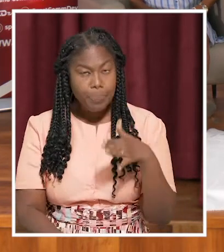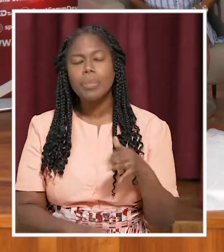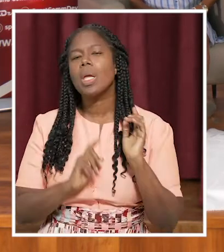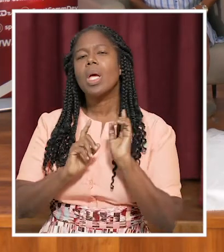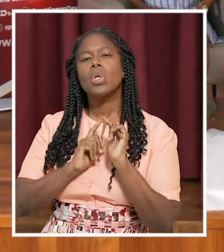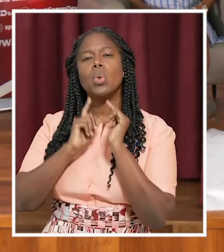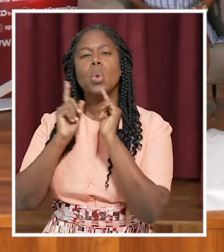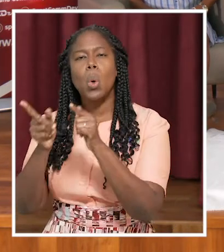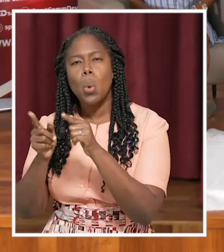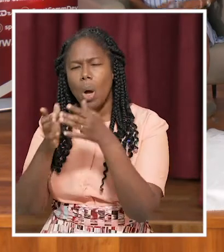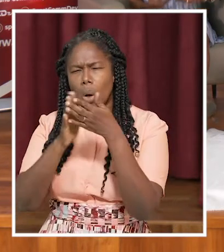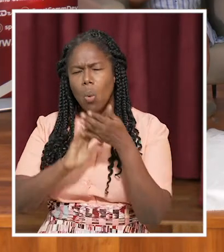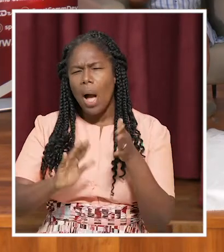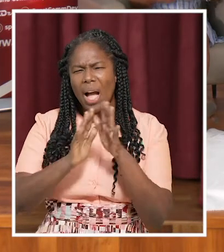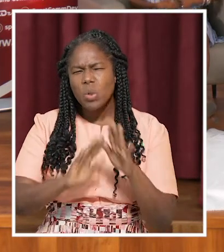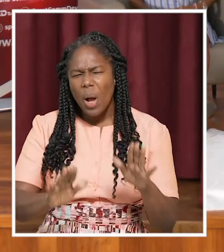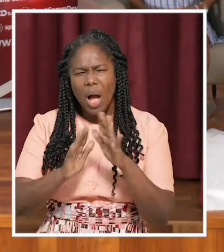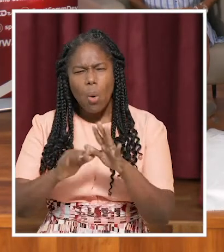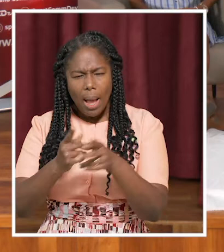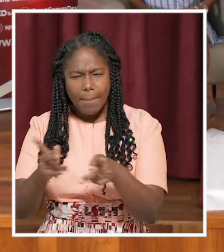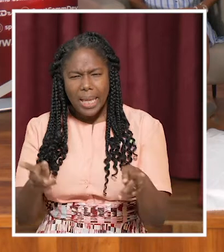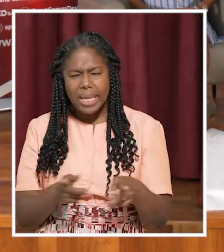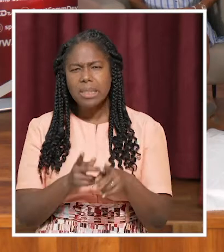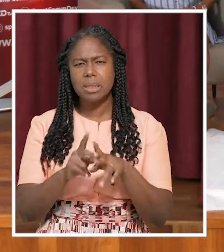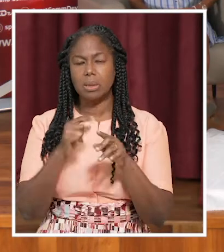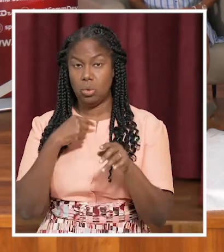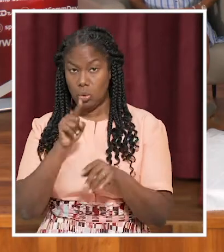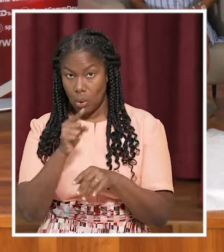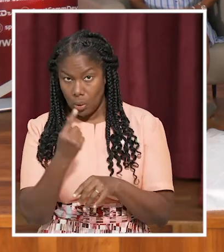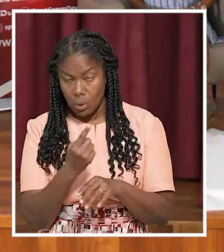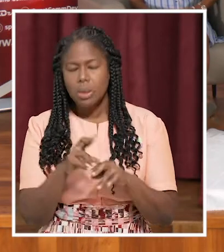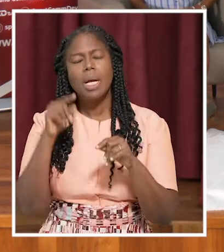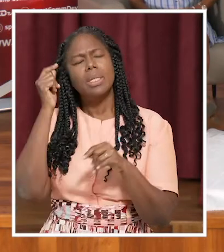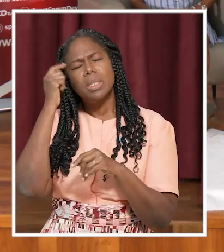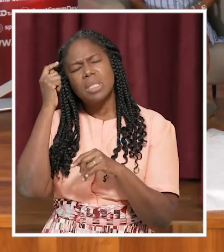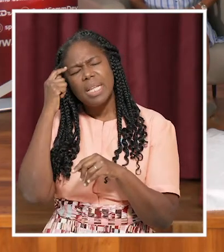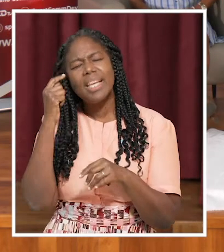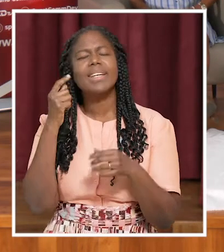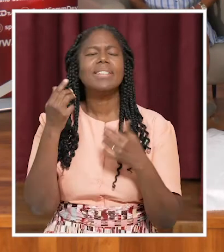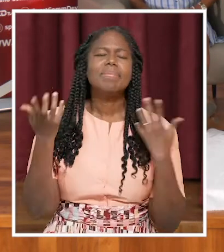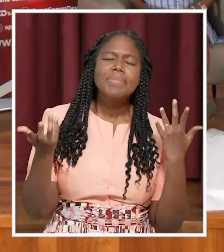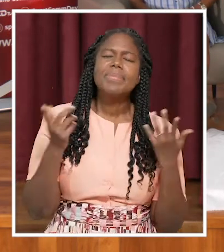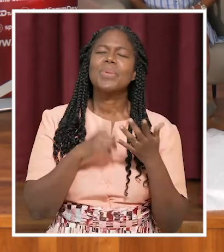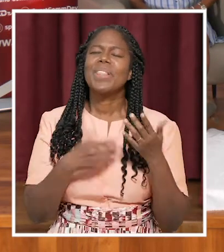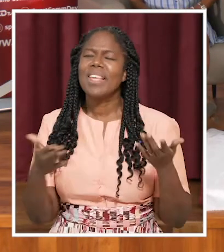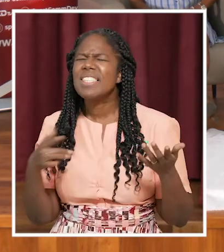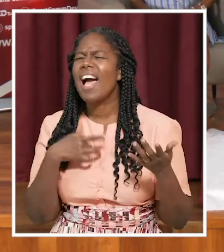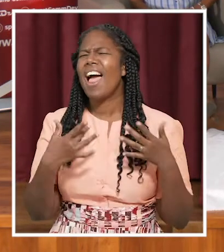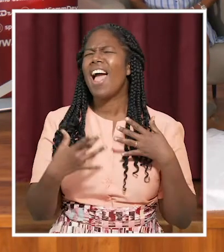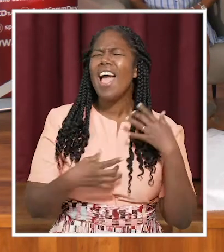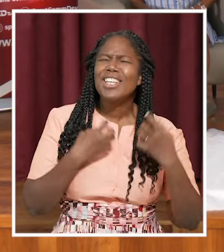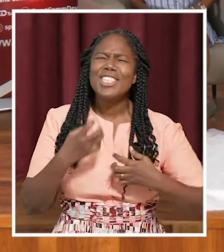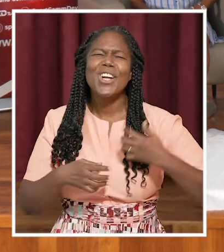space, just thinking certain thoughts. What do they like? Where do they like to be? Some people like to be at the beach. Some people